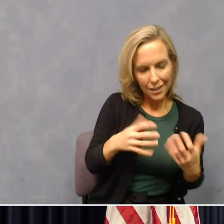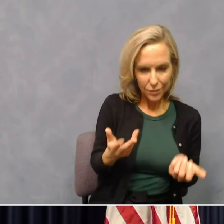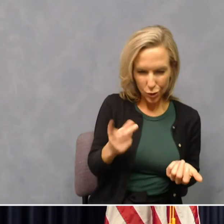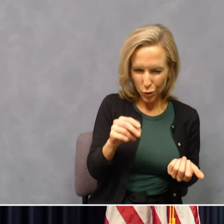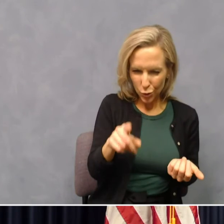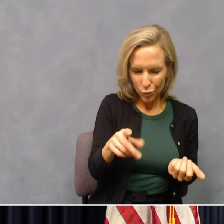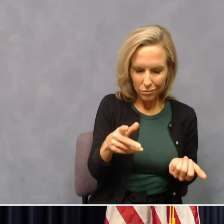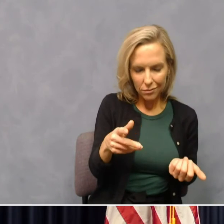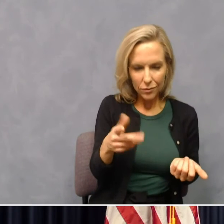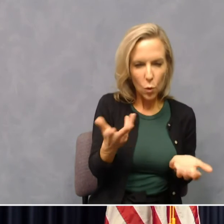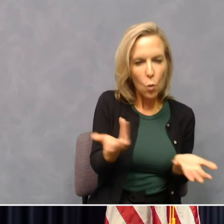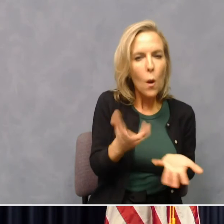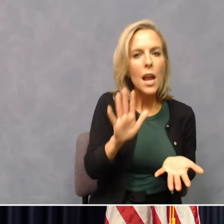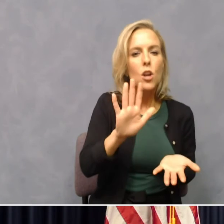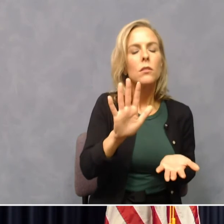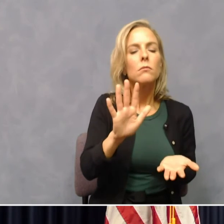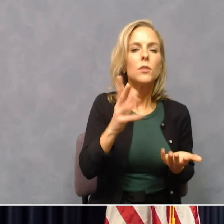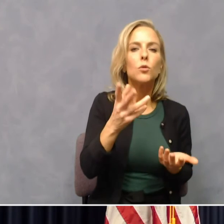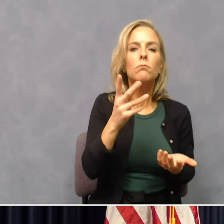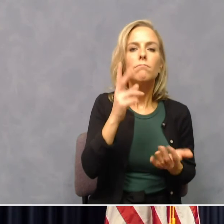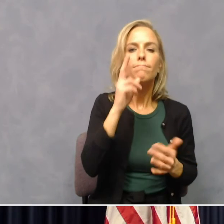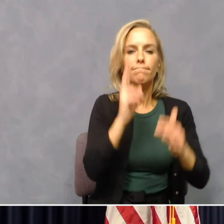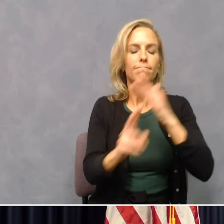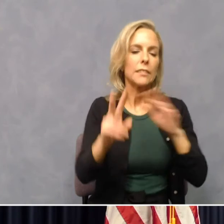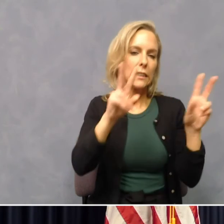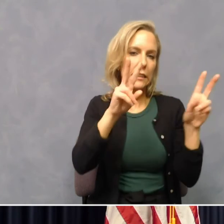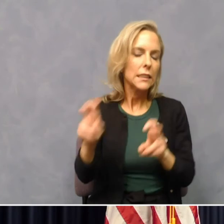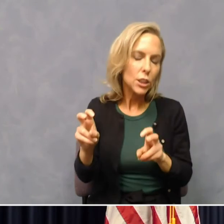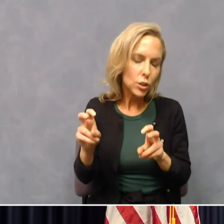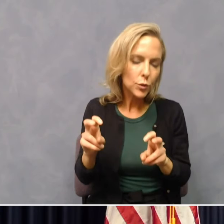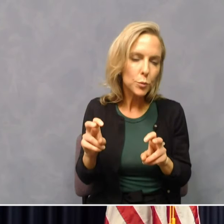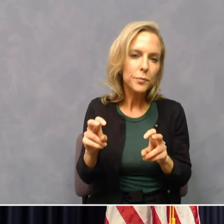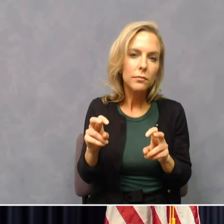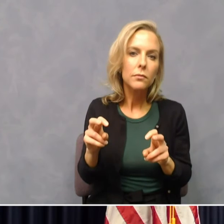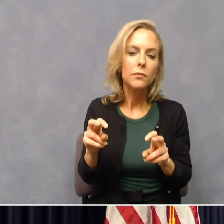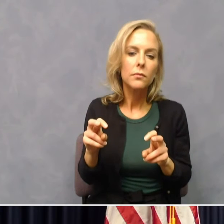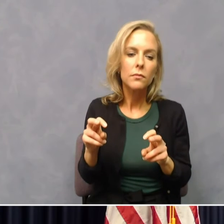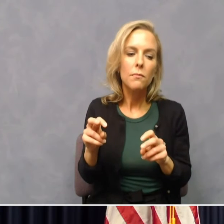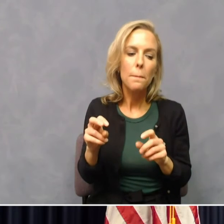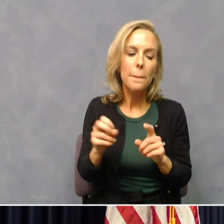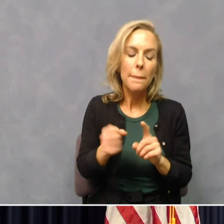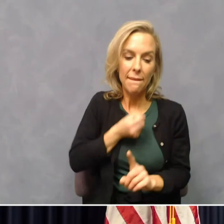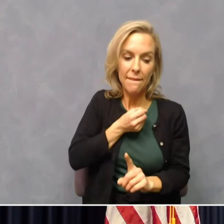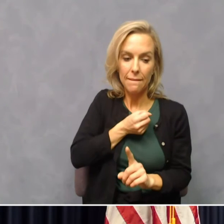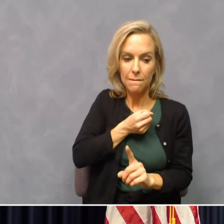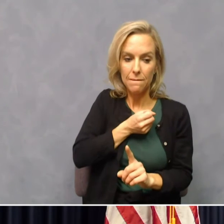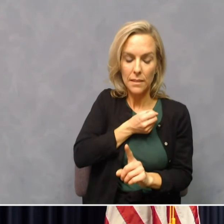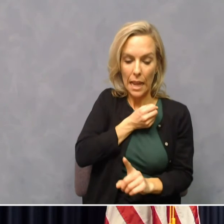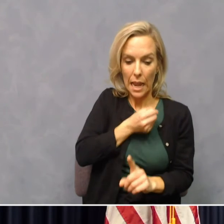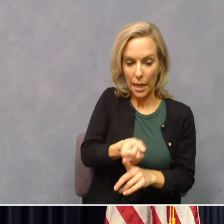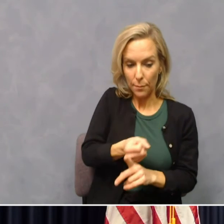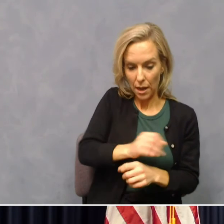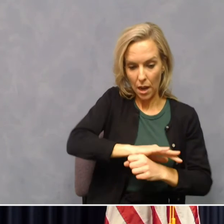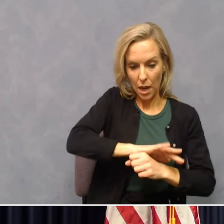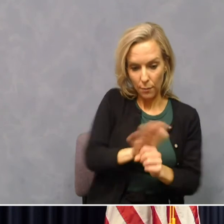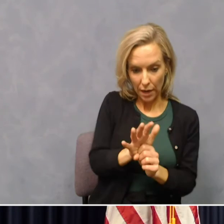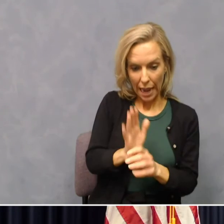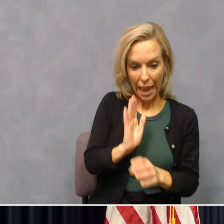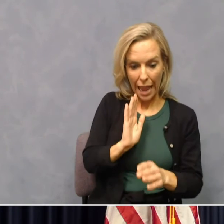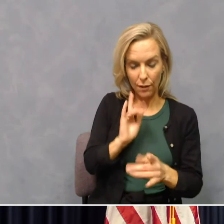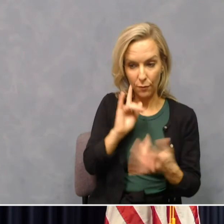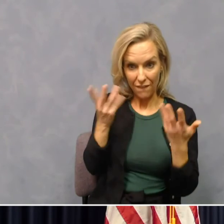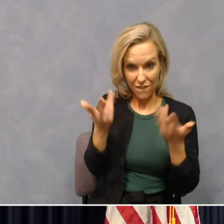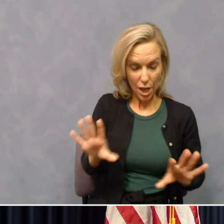what issues do you see having gauging the actual impact of the coronavirus after Christmas, after New